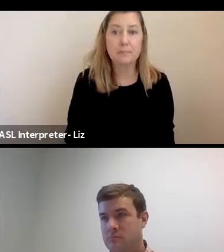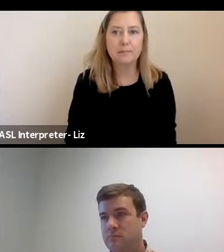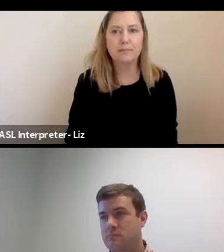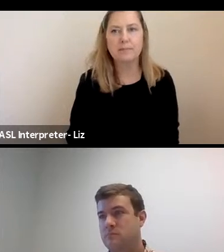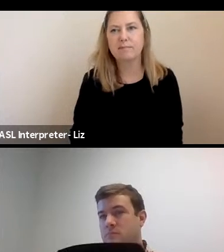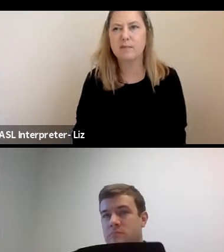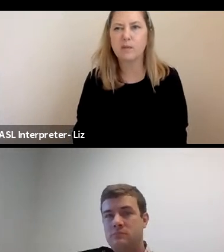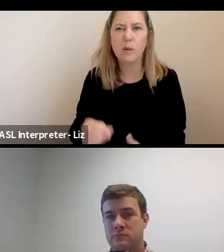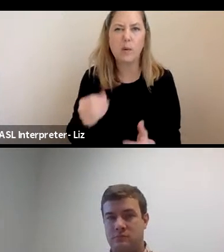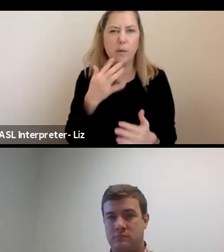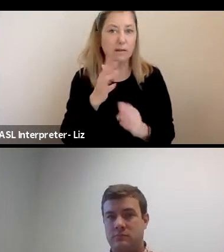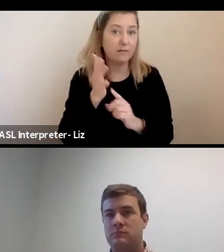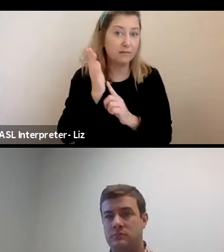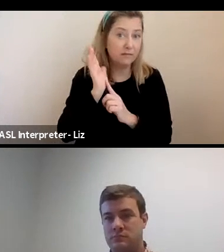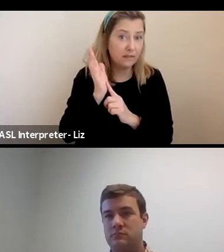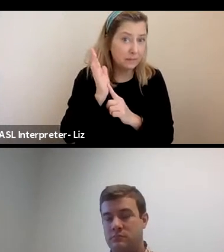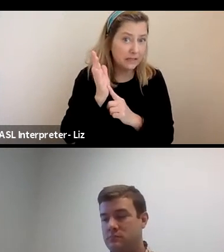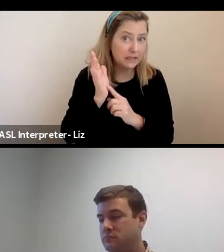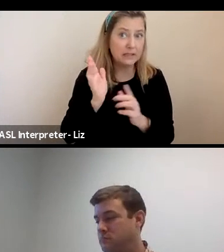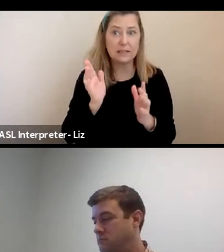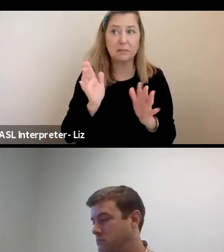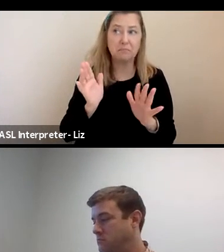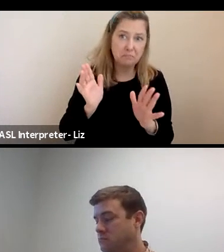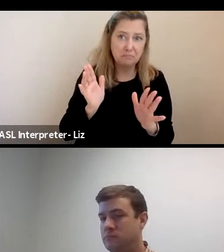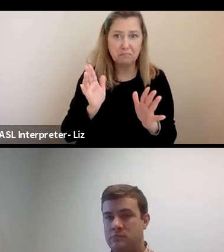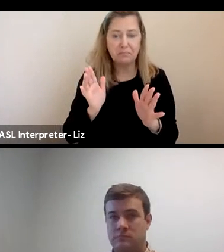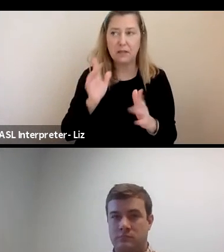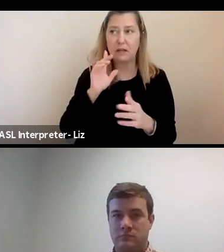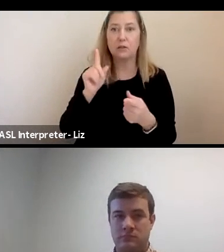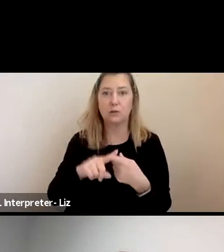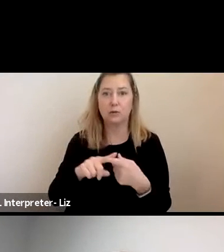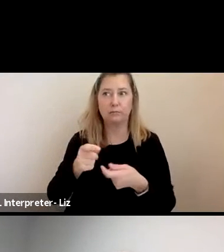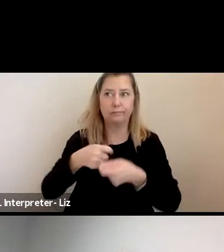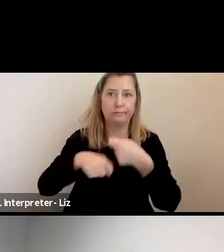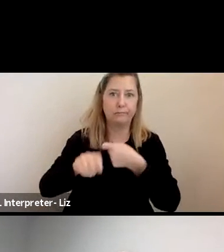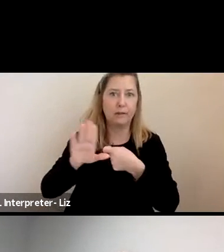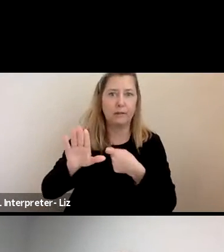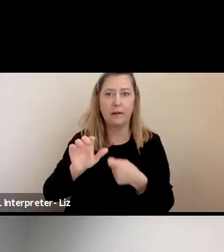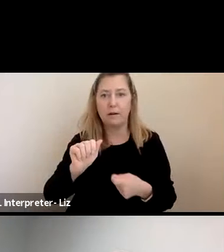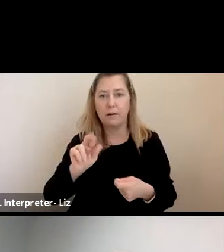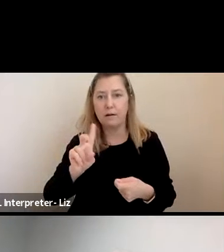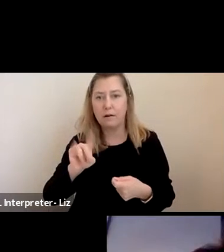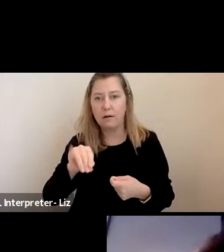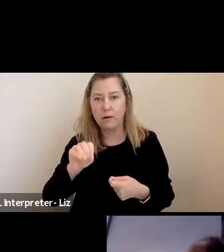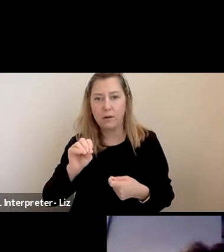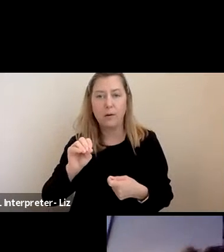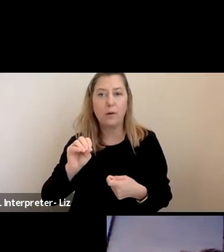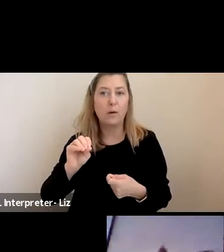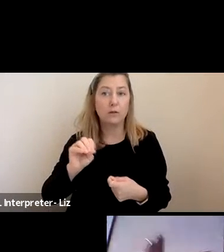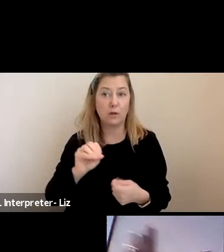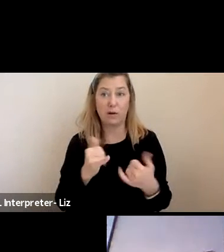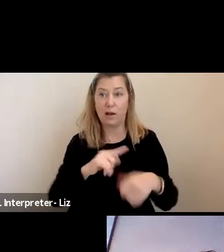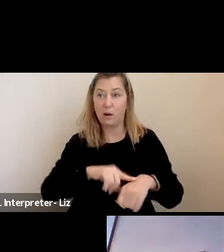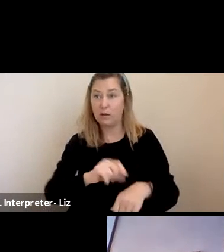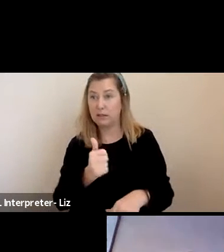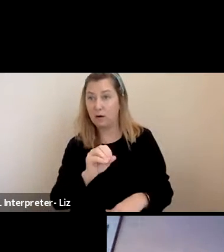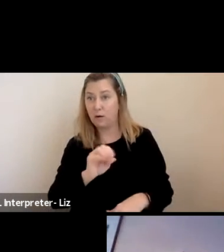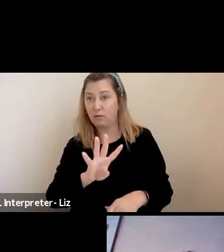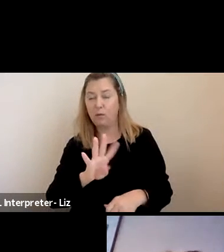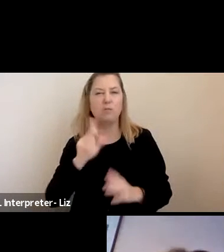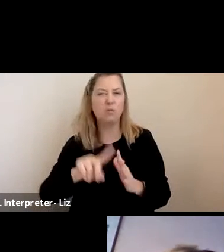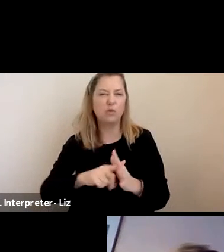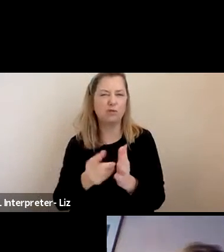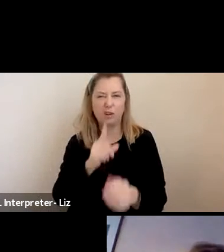gonna need about 5 minutes, to do that switch over, and then, so it's 10:04, we'll be back, 10:10.